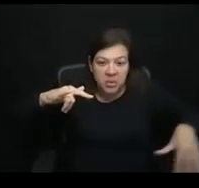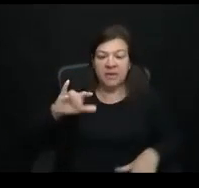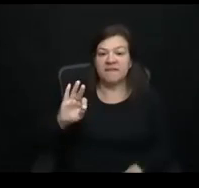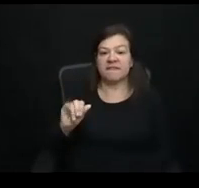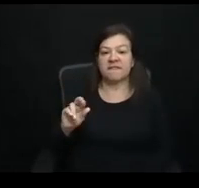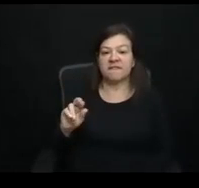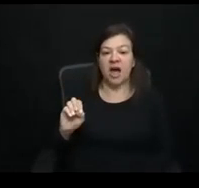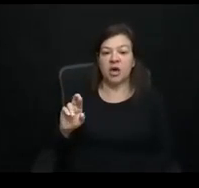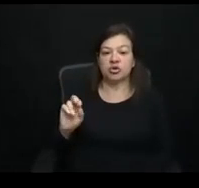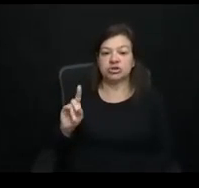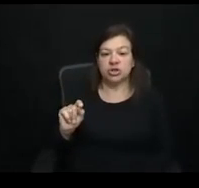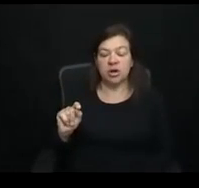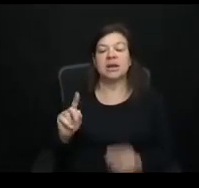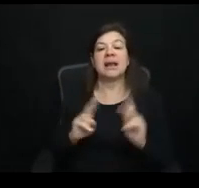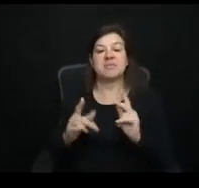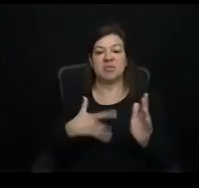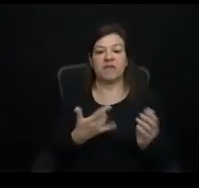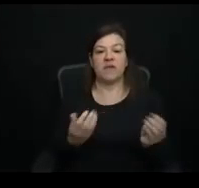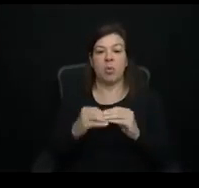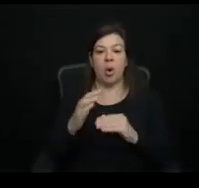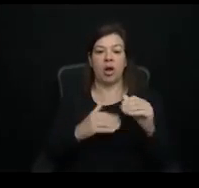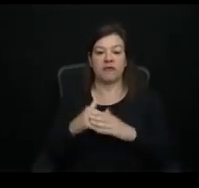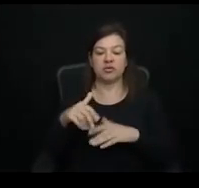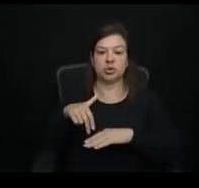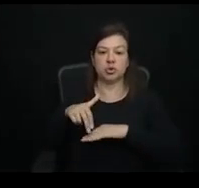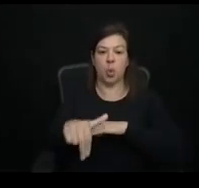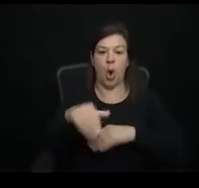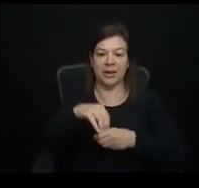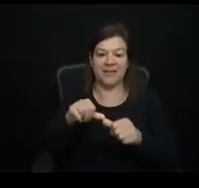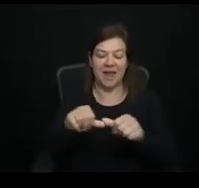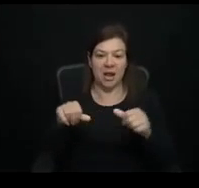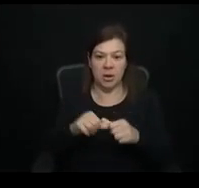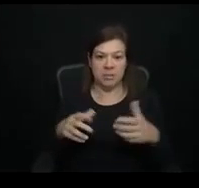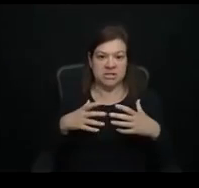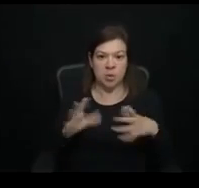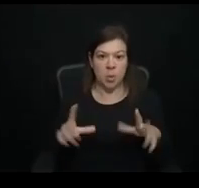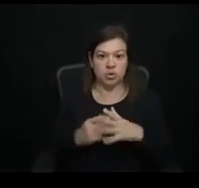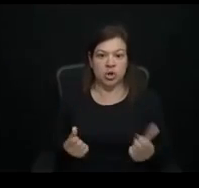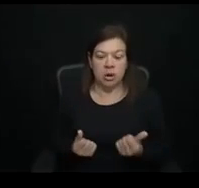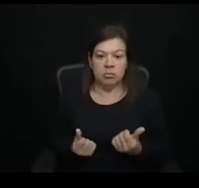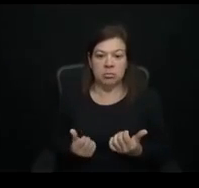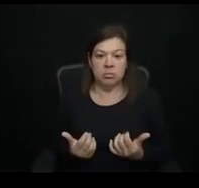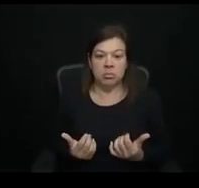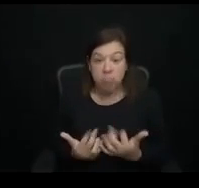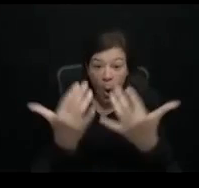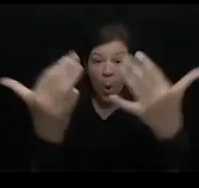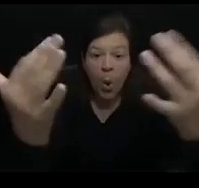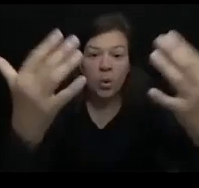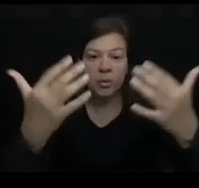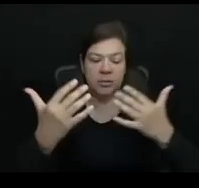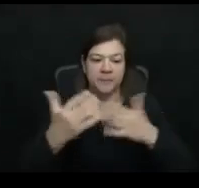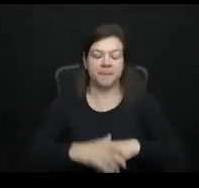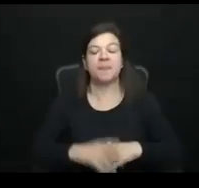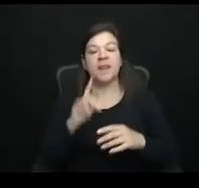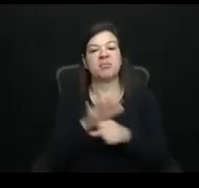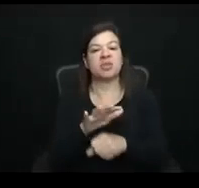a comfort level with walking into a spot like that, because it's not going to get up and run at them, or there's enough